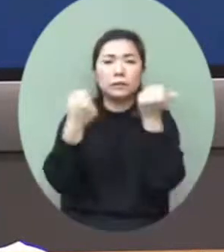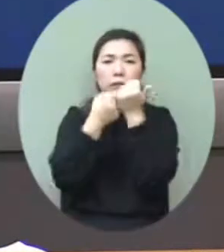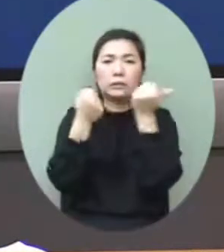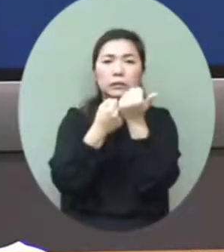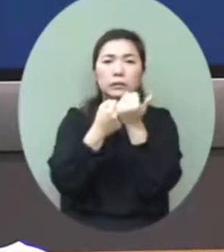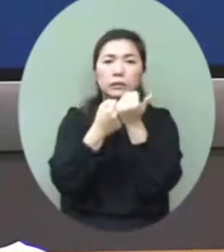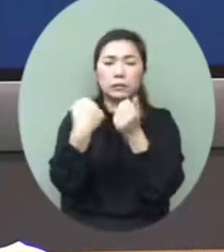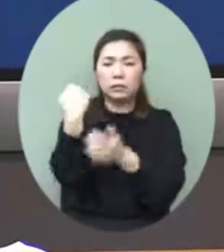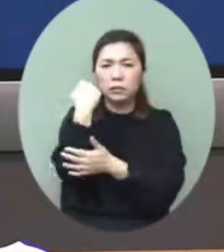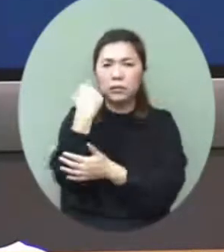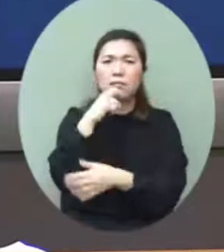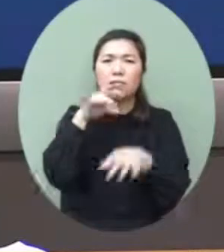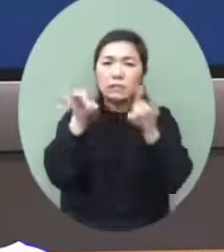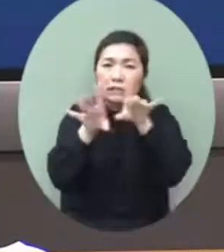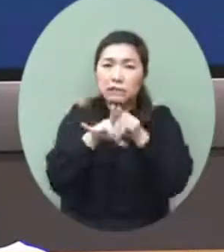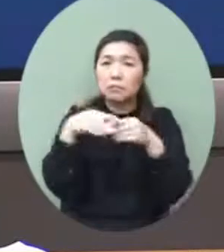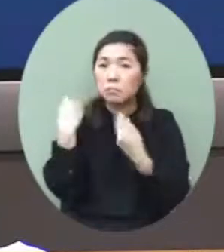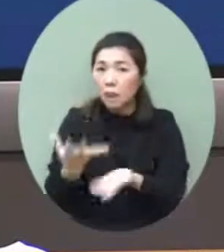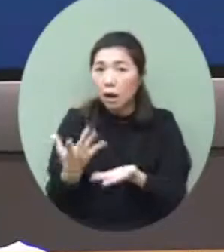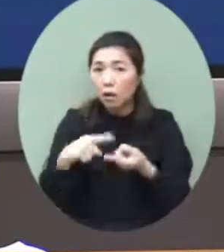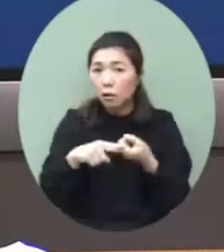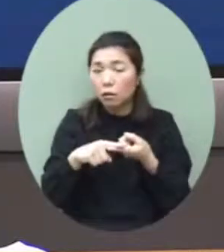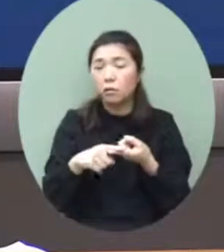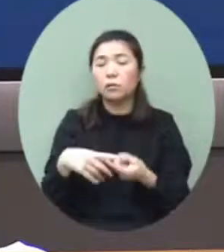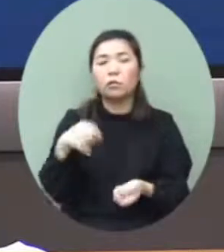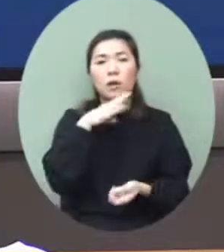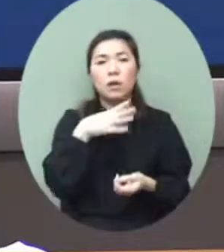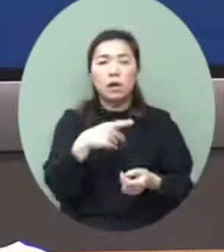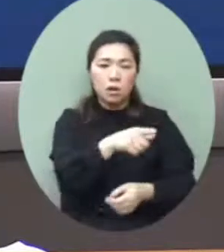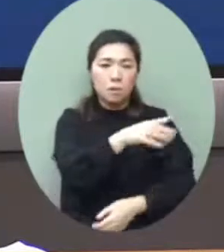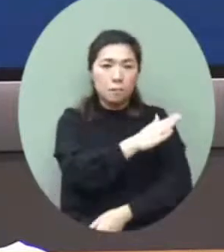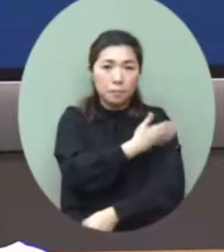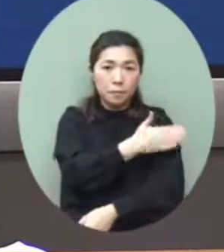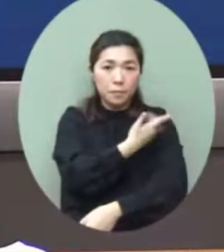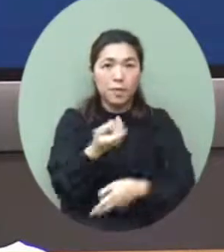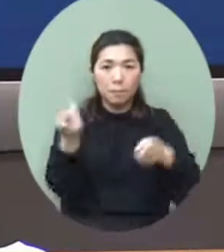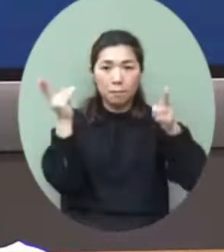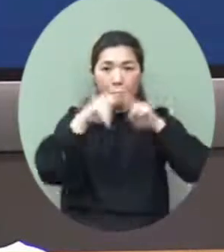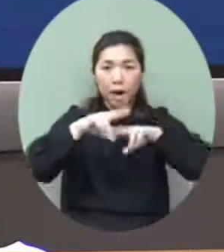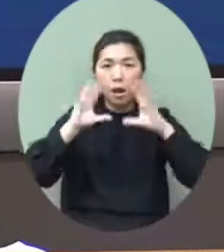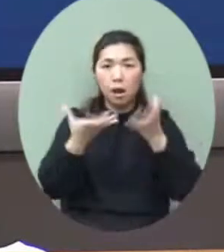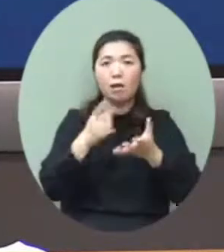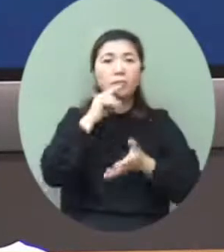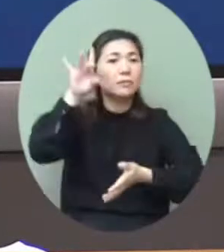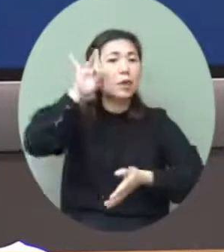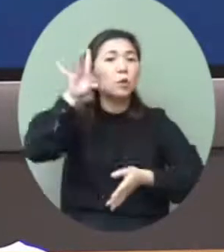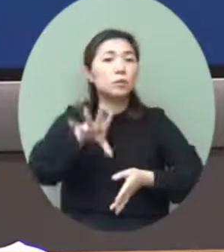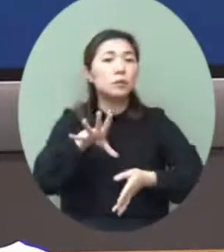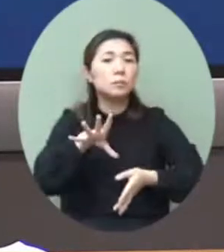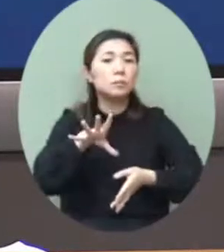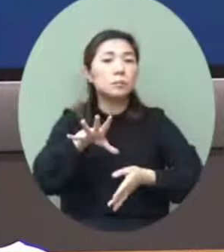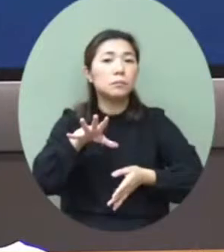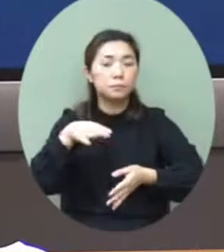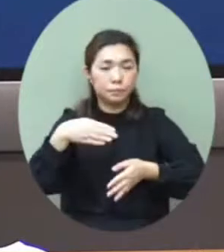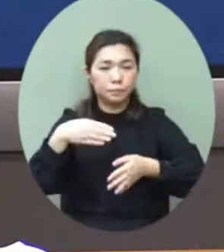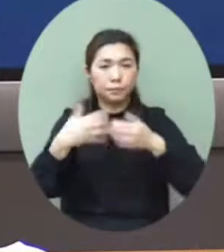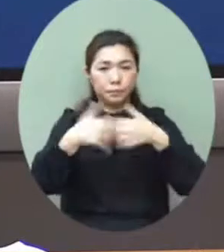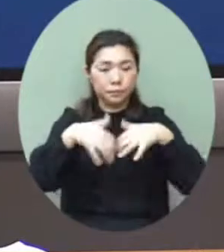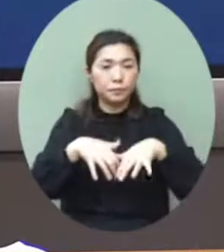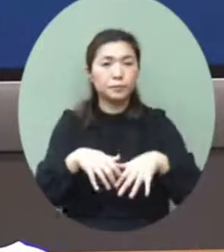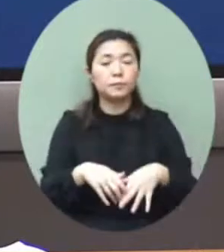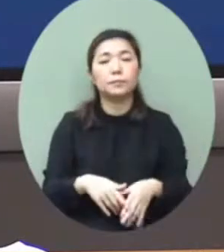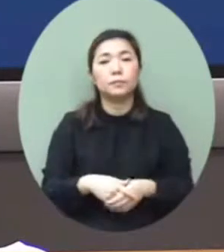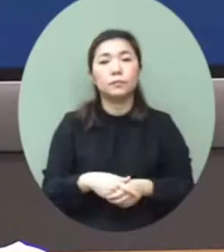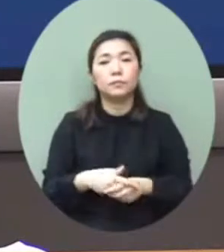The fourth is to provide more support to RCHGs in terms of provision of supplies and